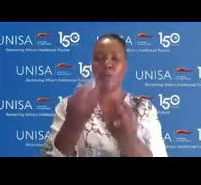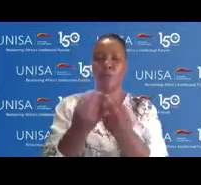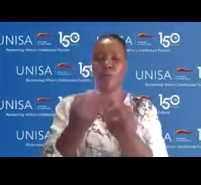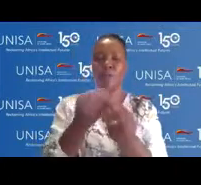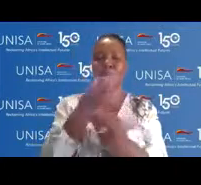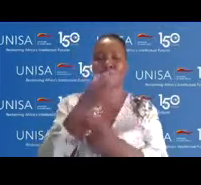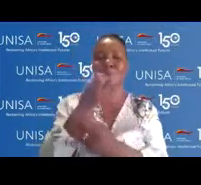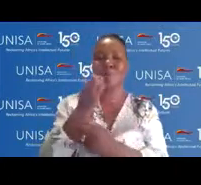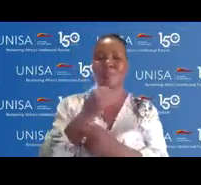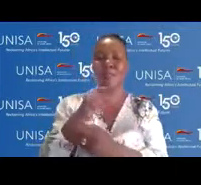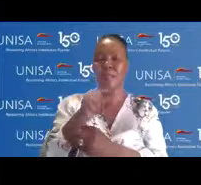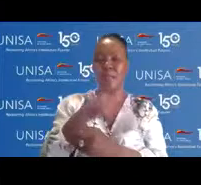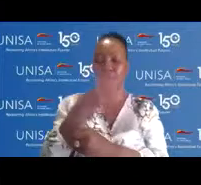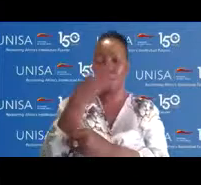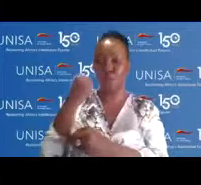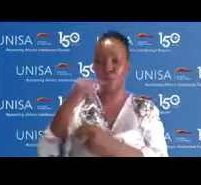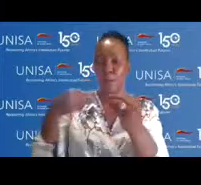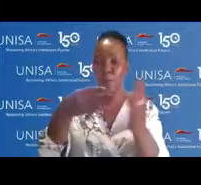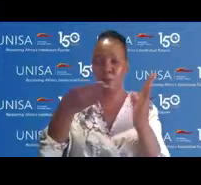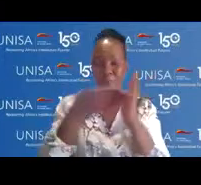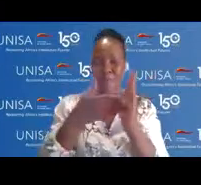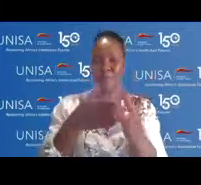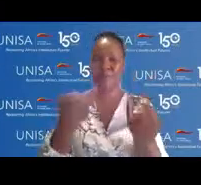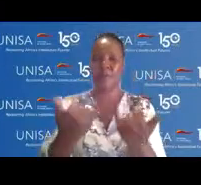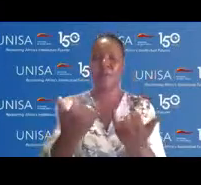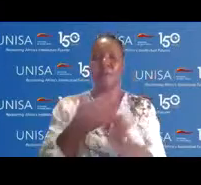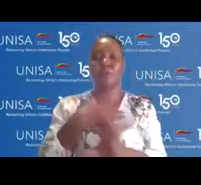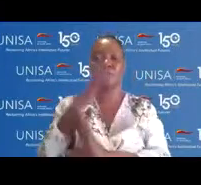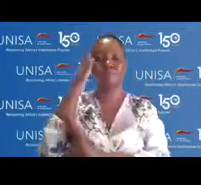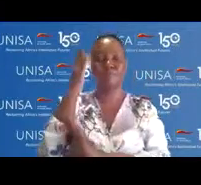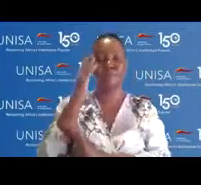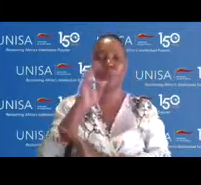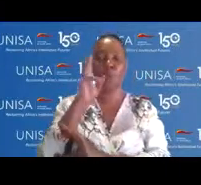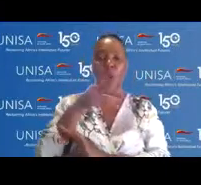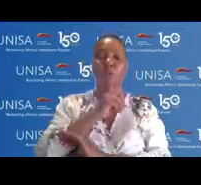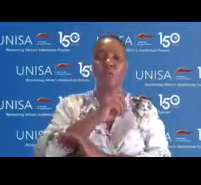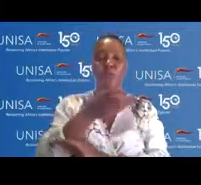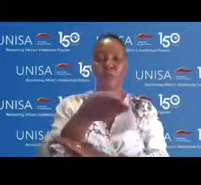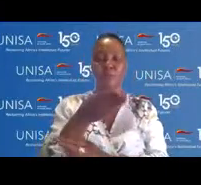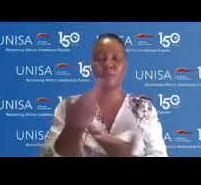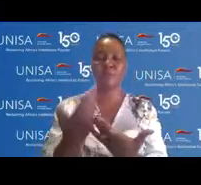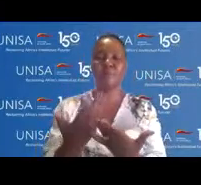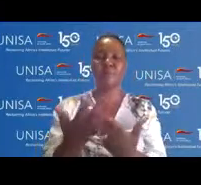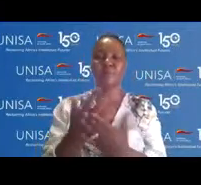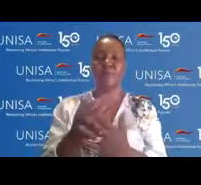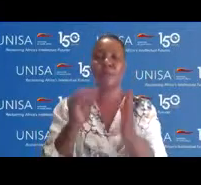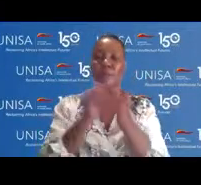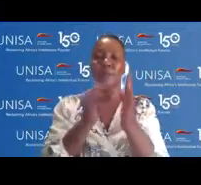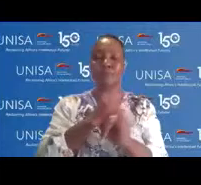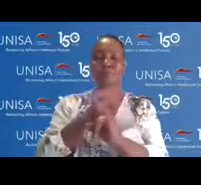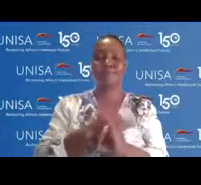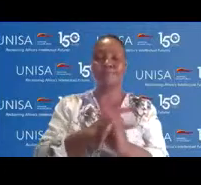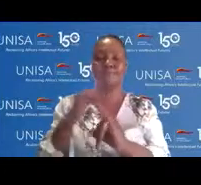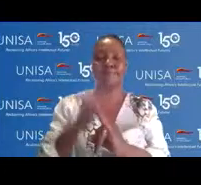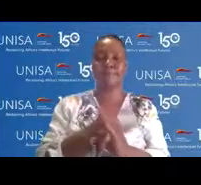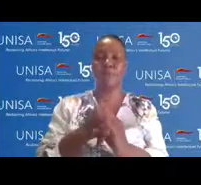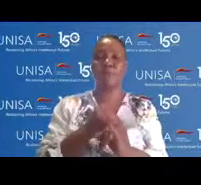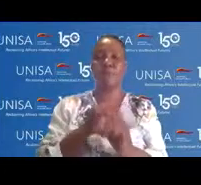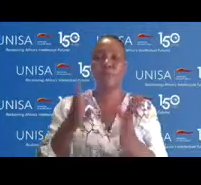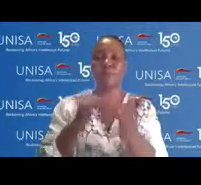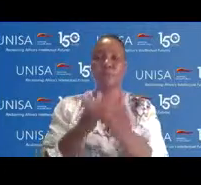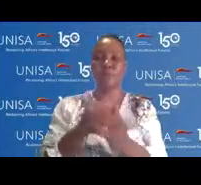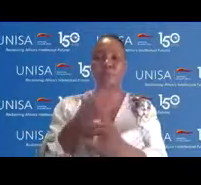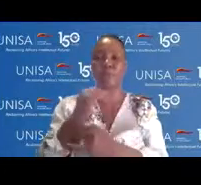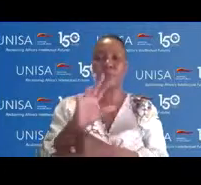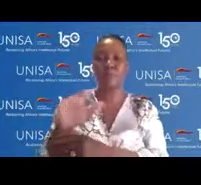definitely, this is something I didn't know and I'm definitely going to use it. So please post in the chat. David, can I just add? Yes, go for it,